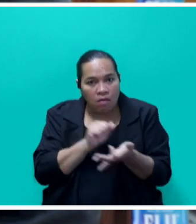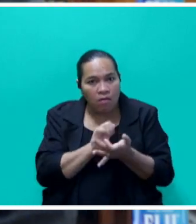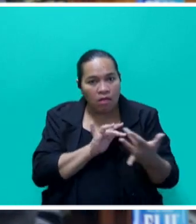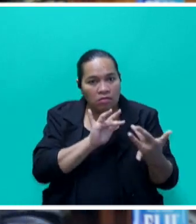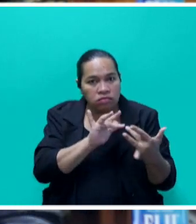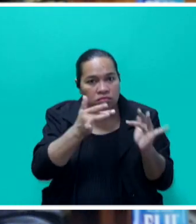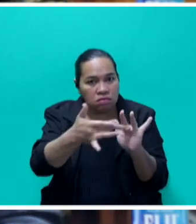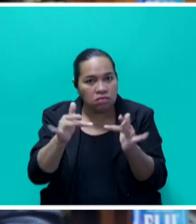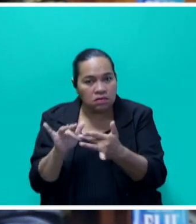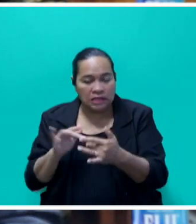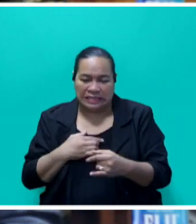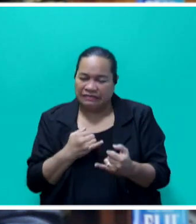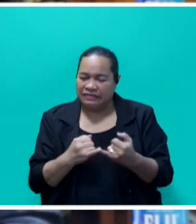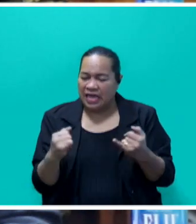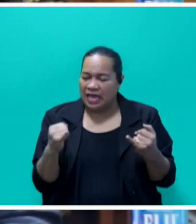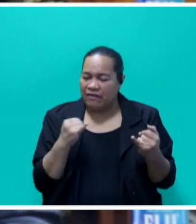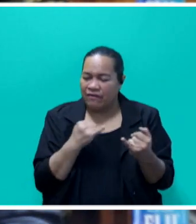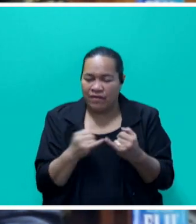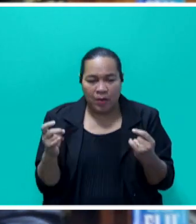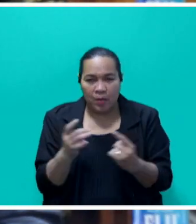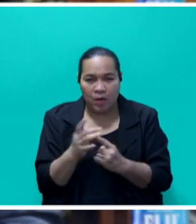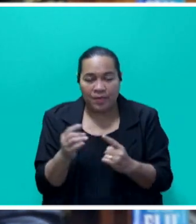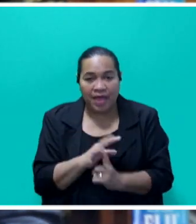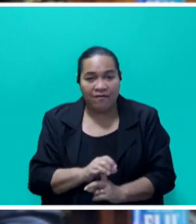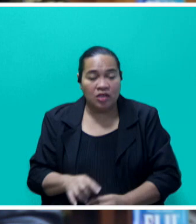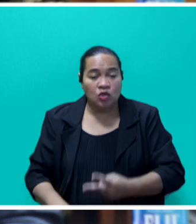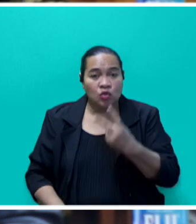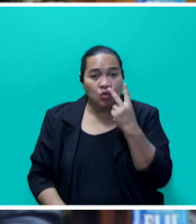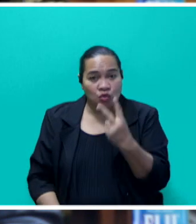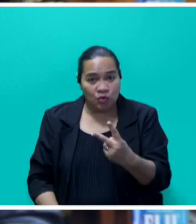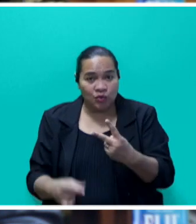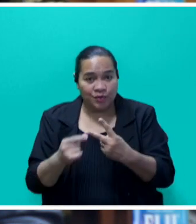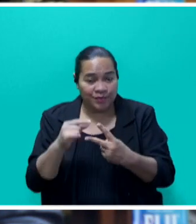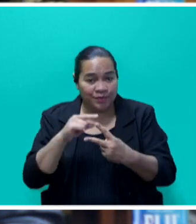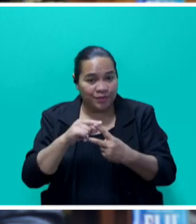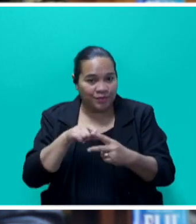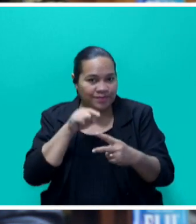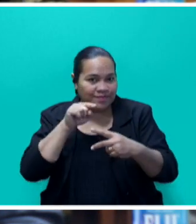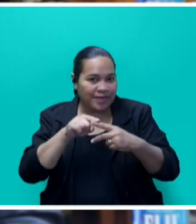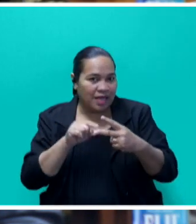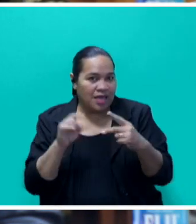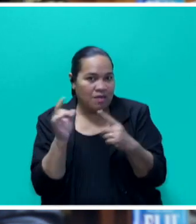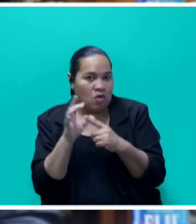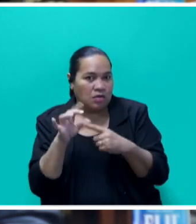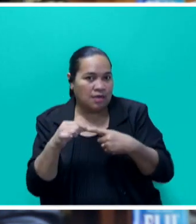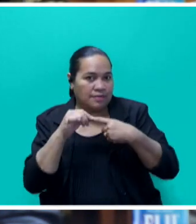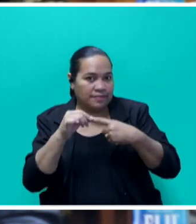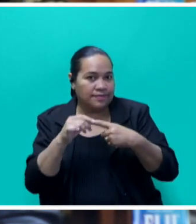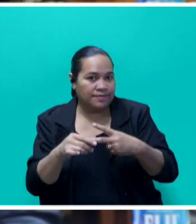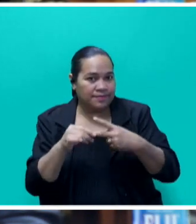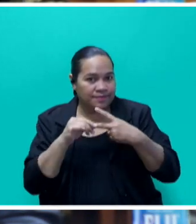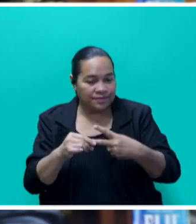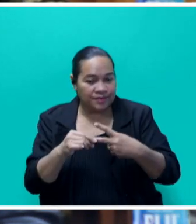It's very, very important, Mr. Speaker, sir. There are 2 major components to